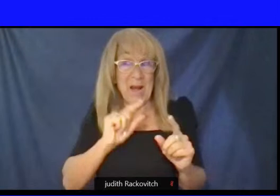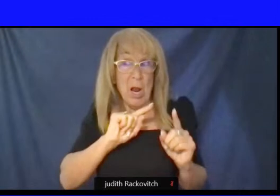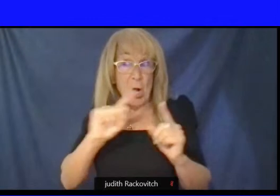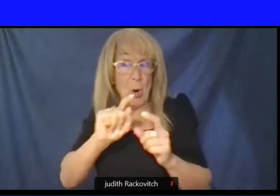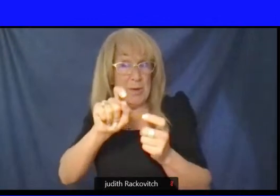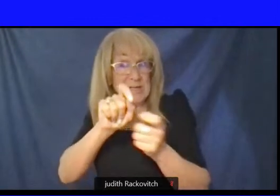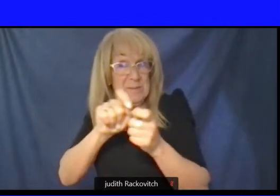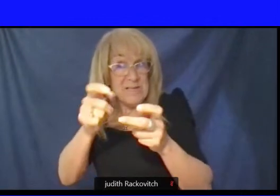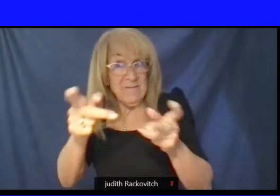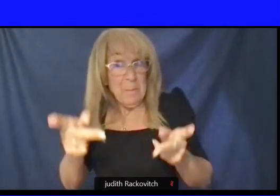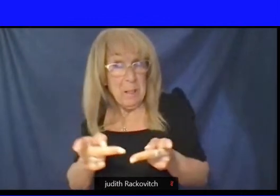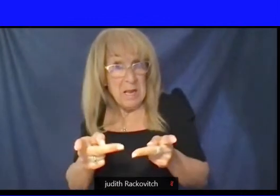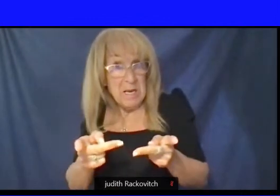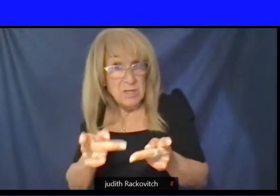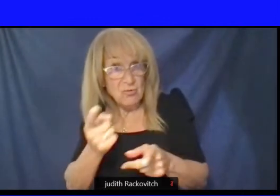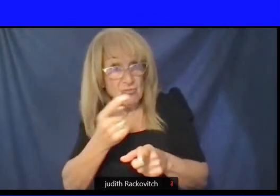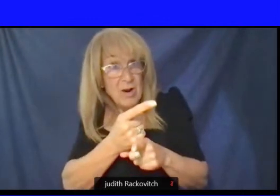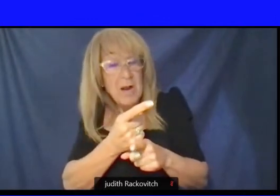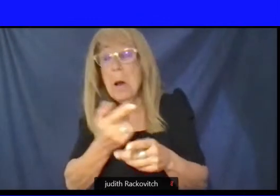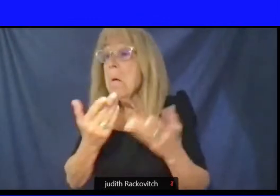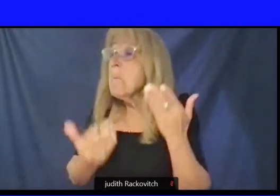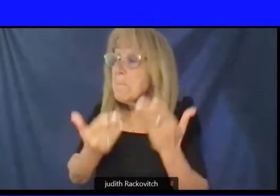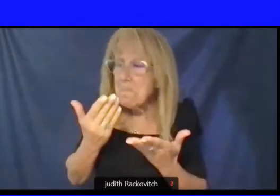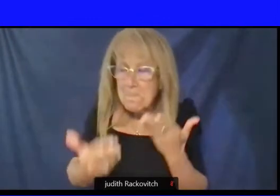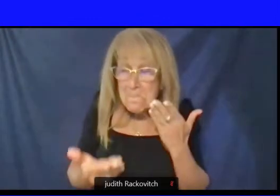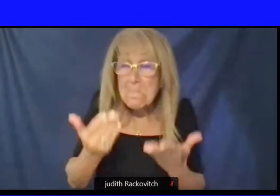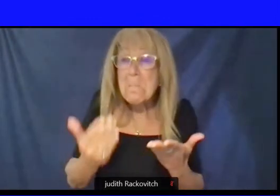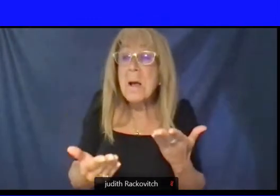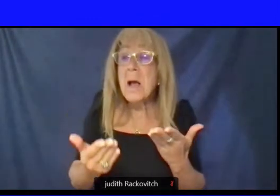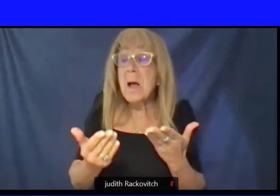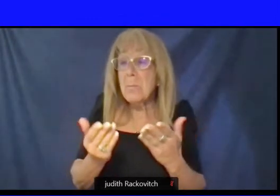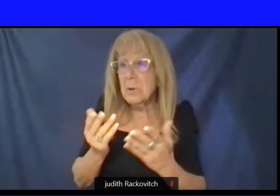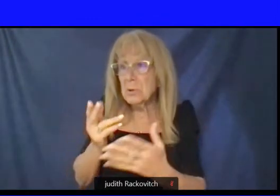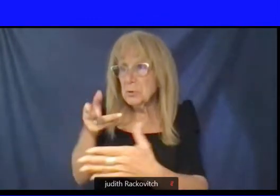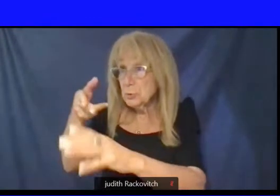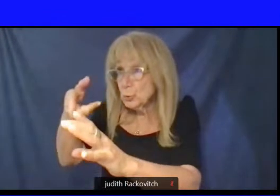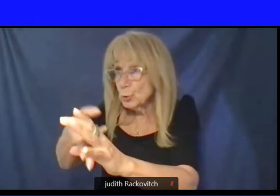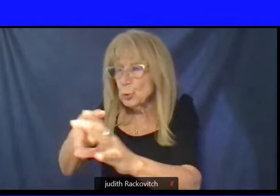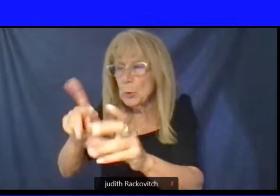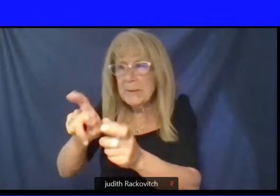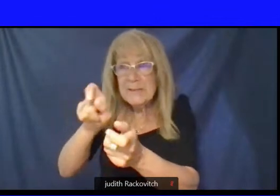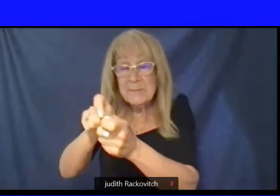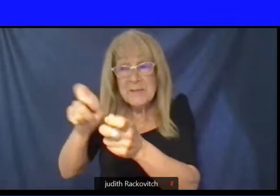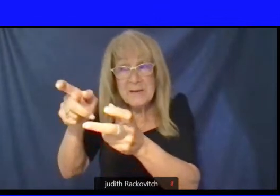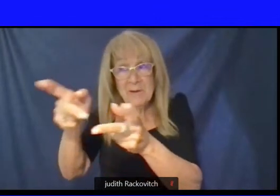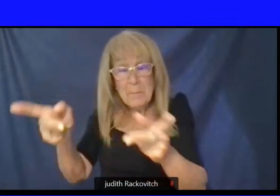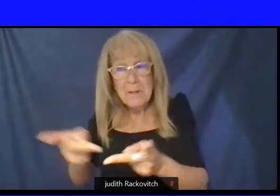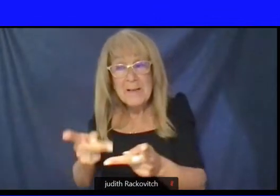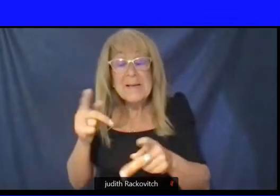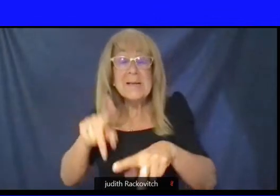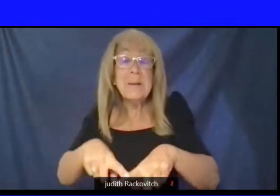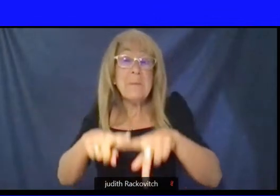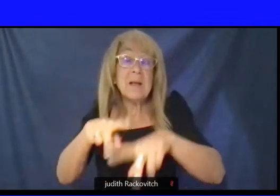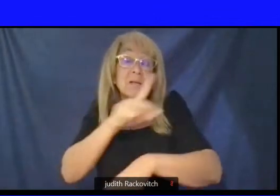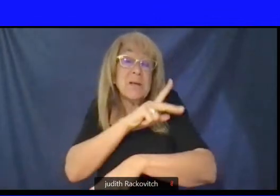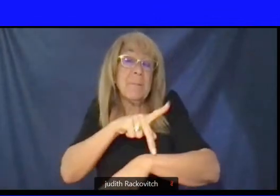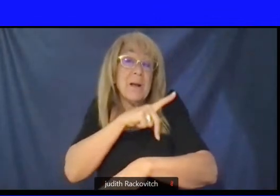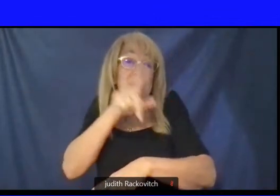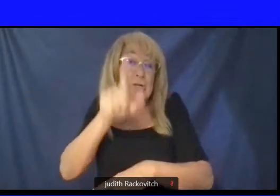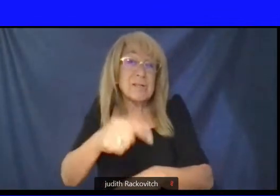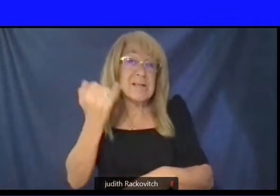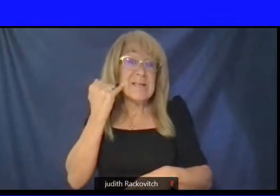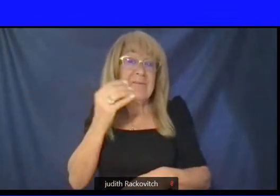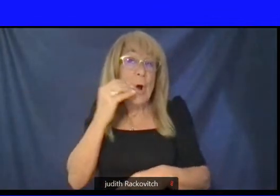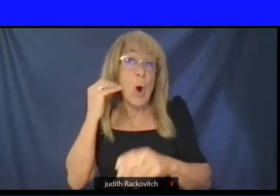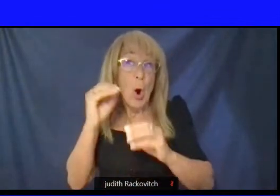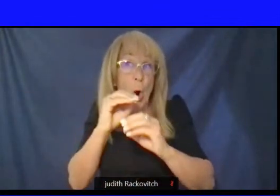There's a criteria established by the state. Anyone who has had 4 either psychiatric admissions